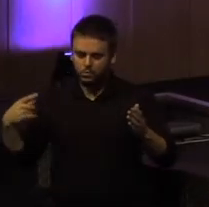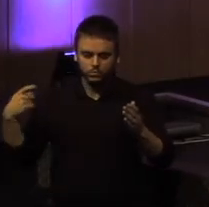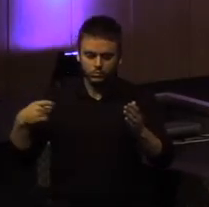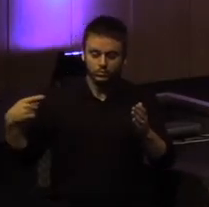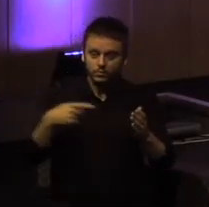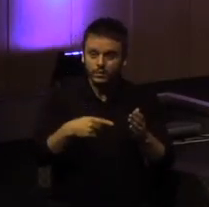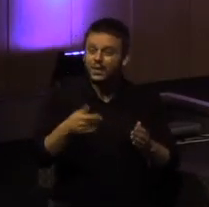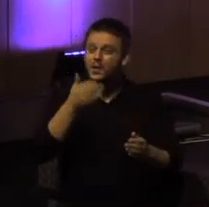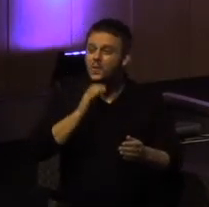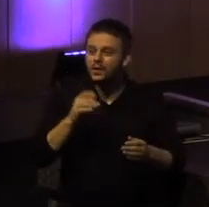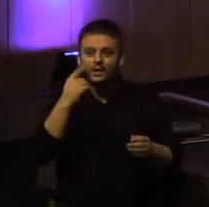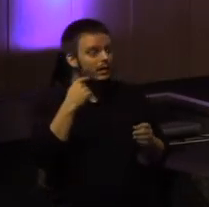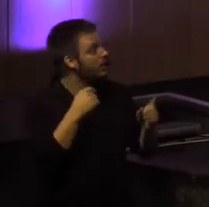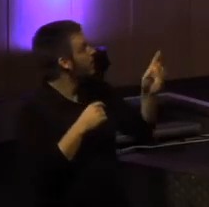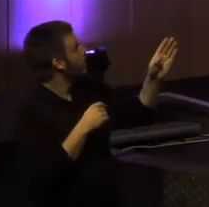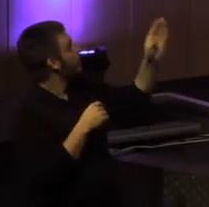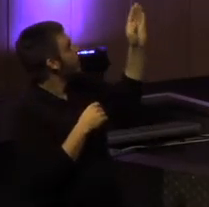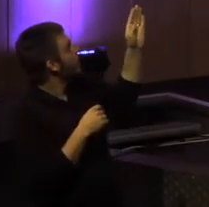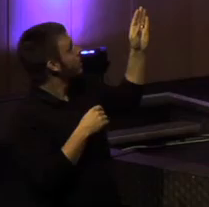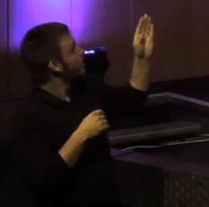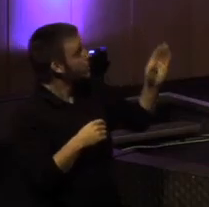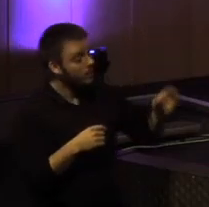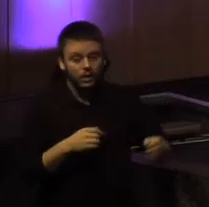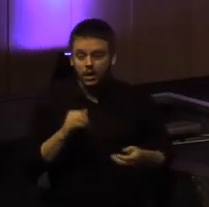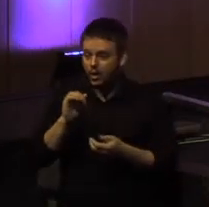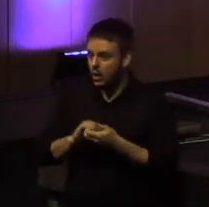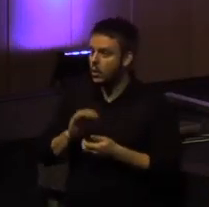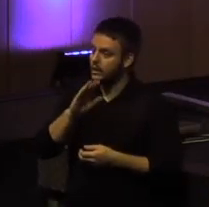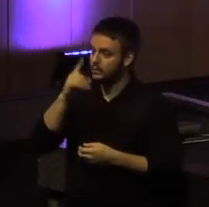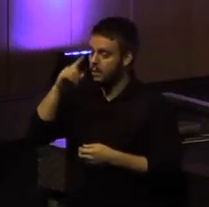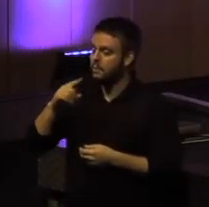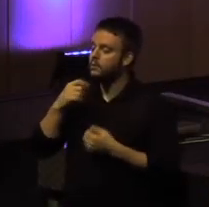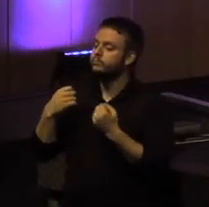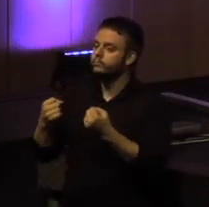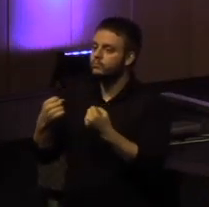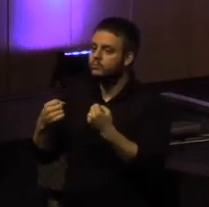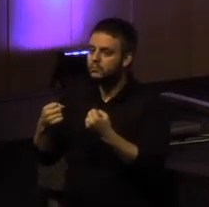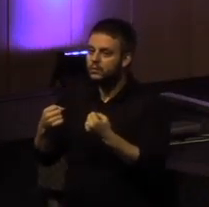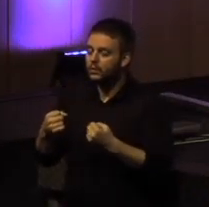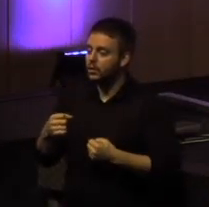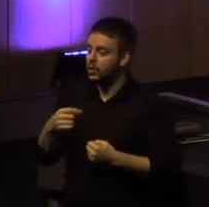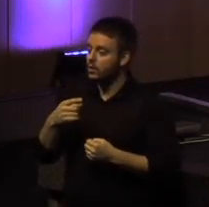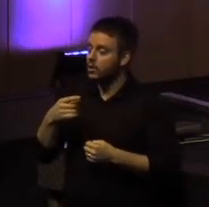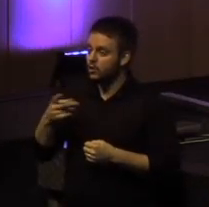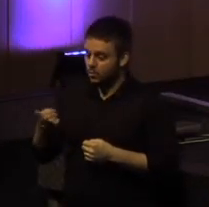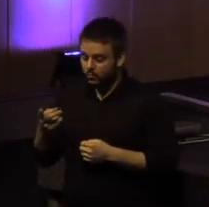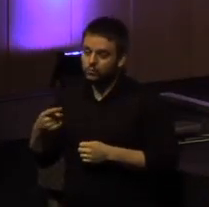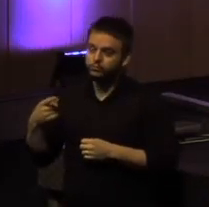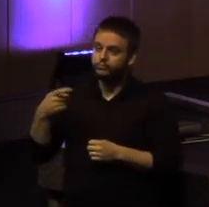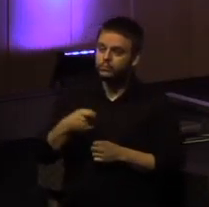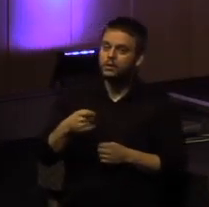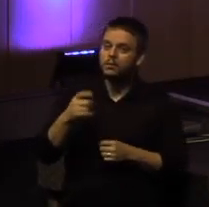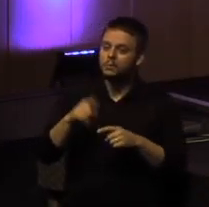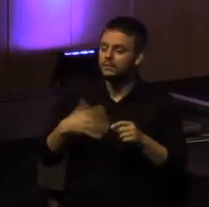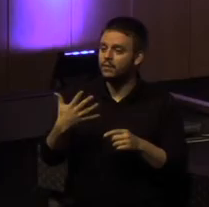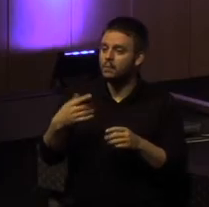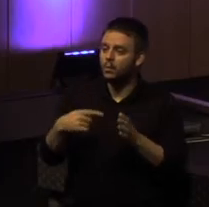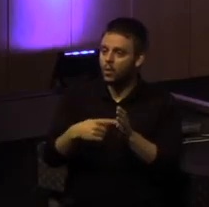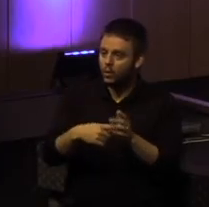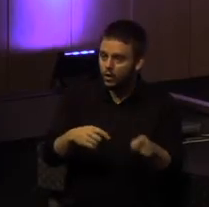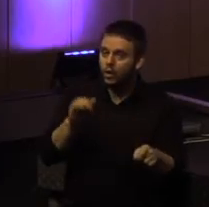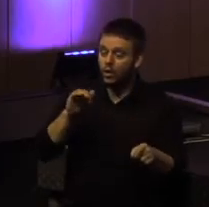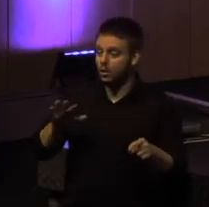St. Louis between police and an 18-year-old boy. The police pursued him.